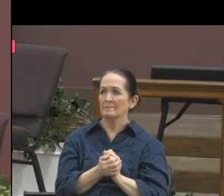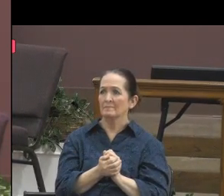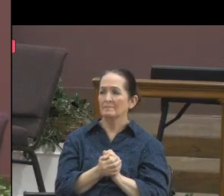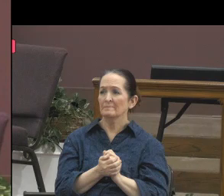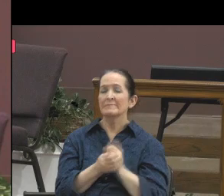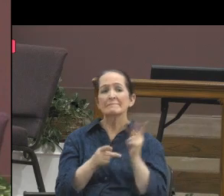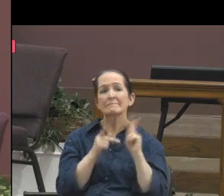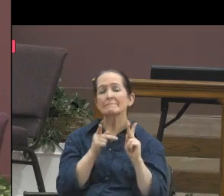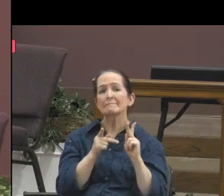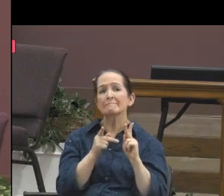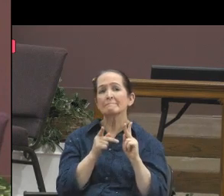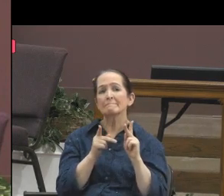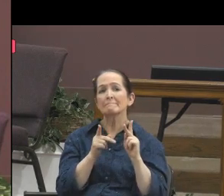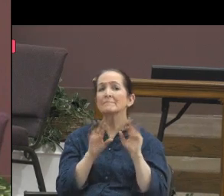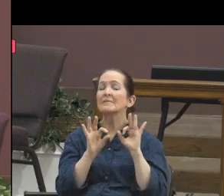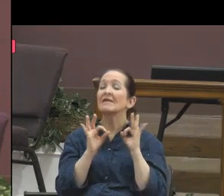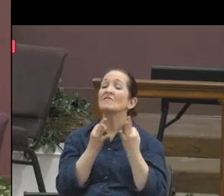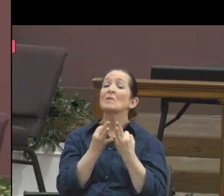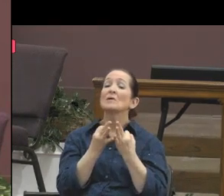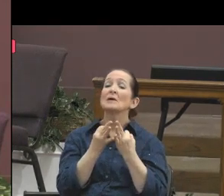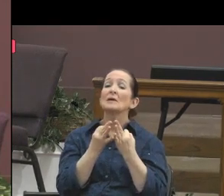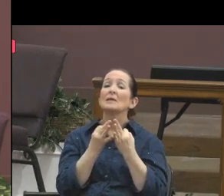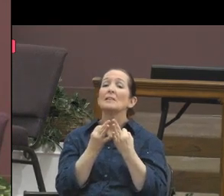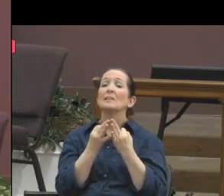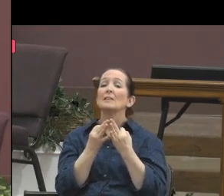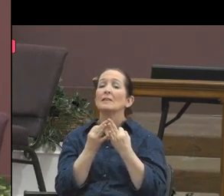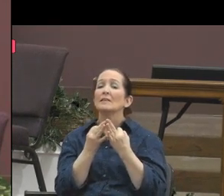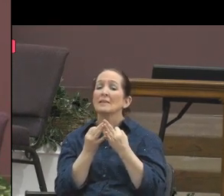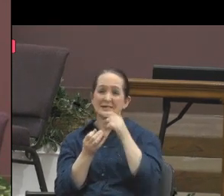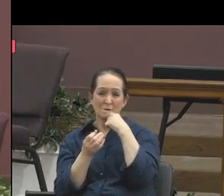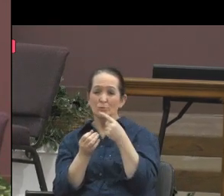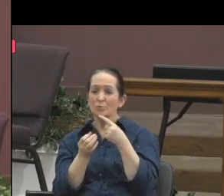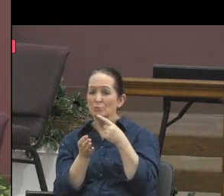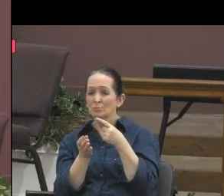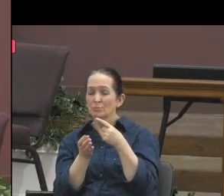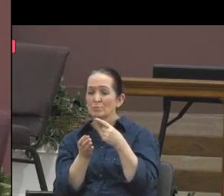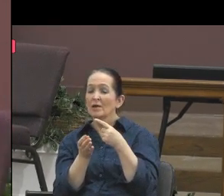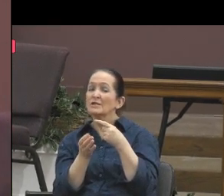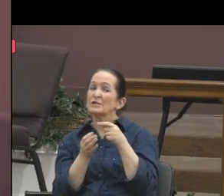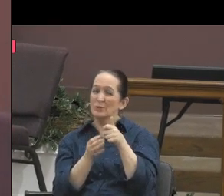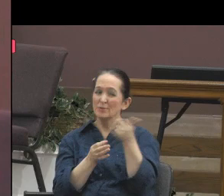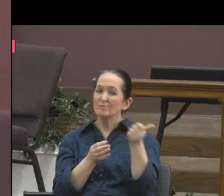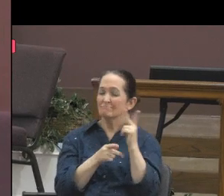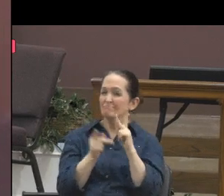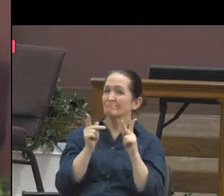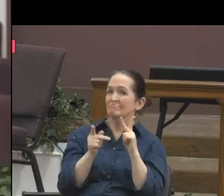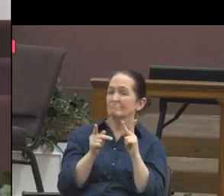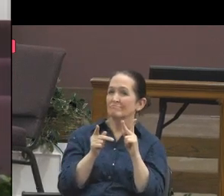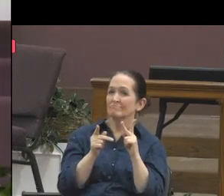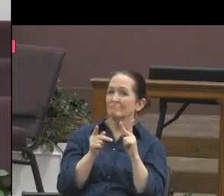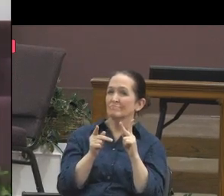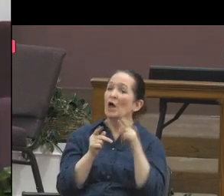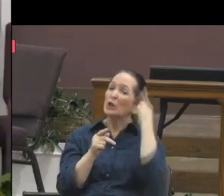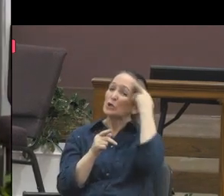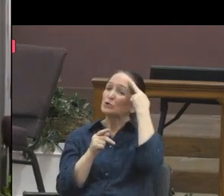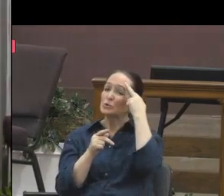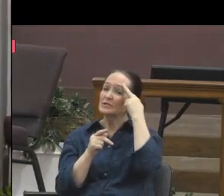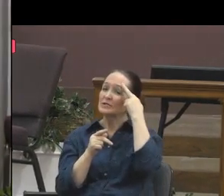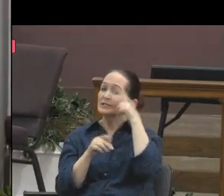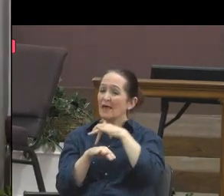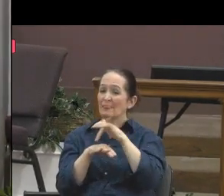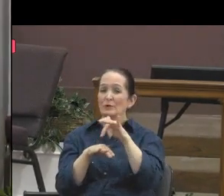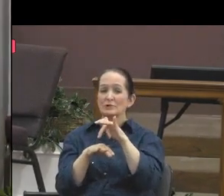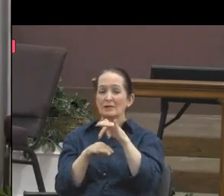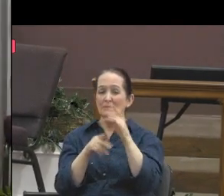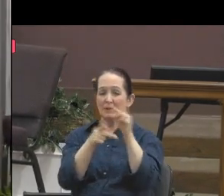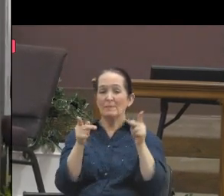But folks, family, let me tell you this. There are some others. The reason there's a blank spot on